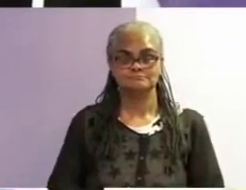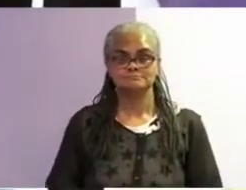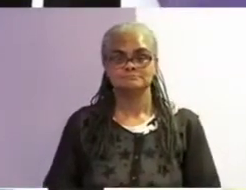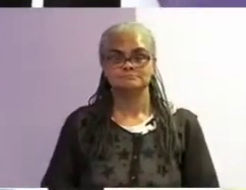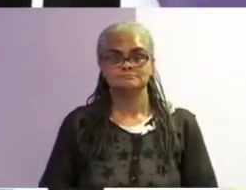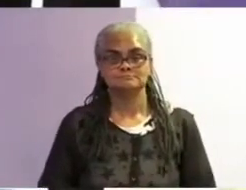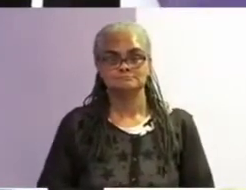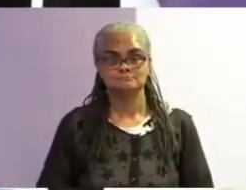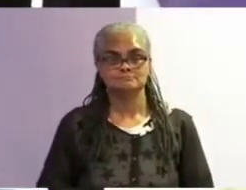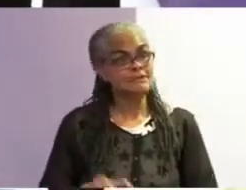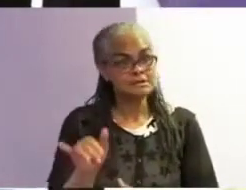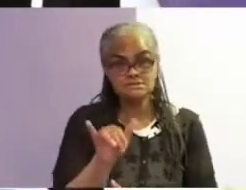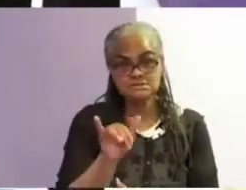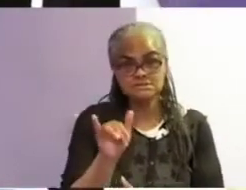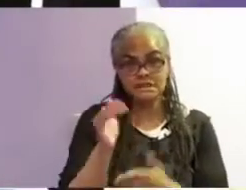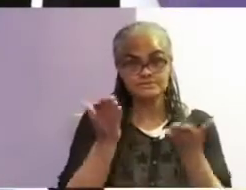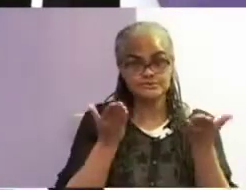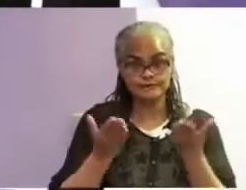Same